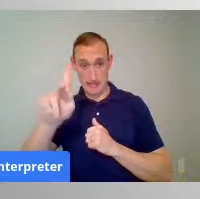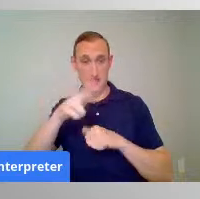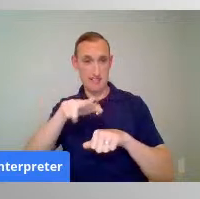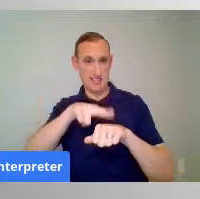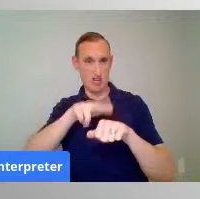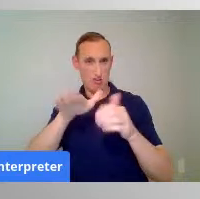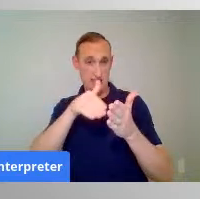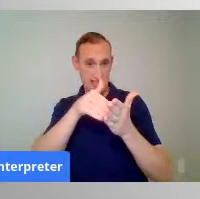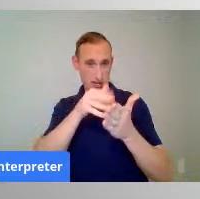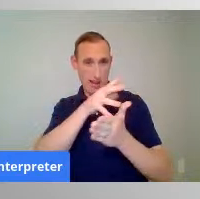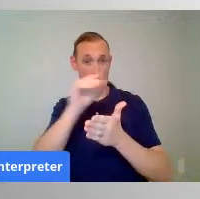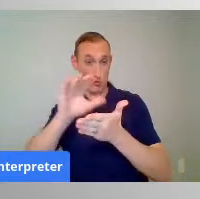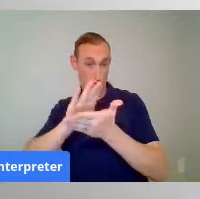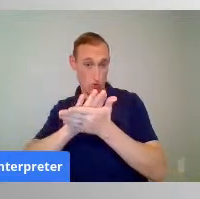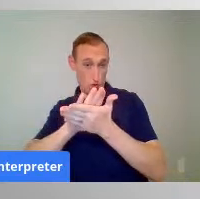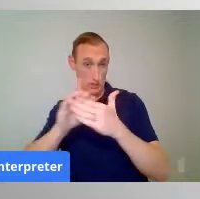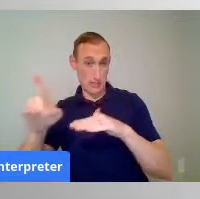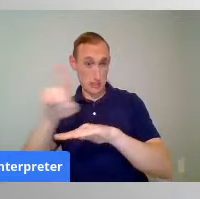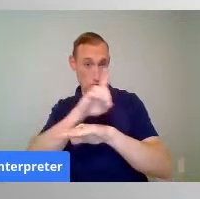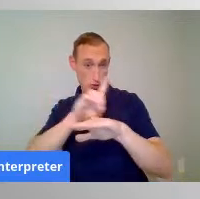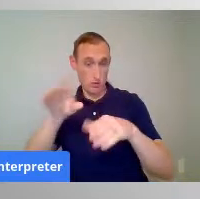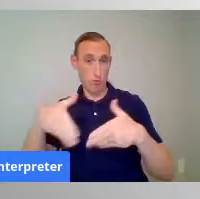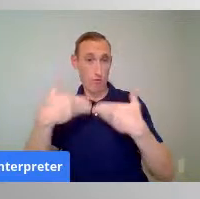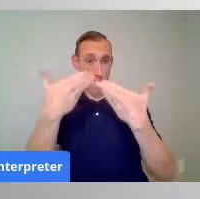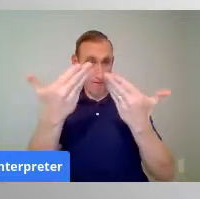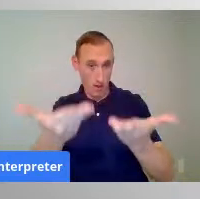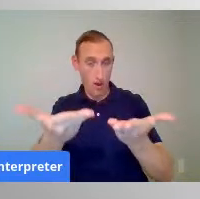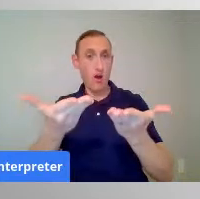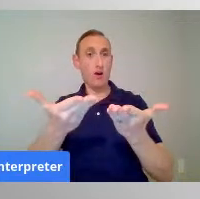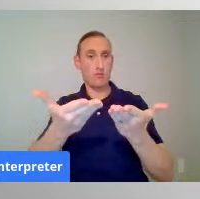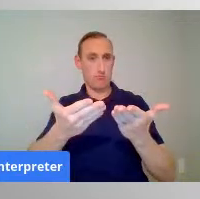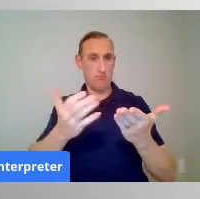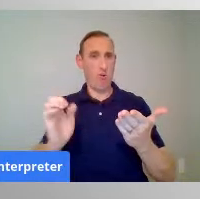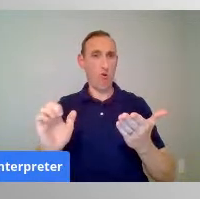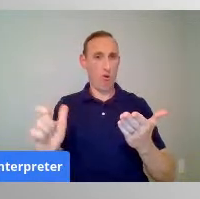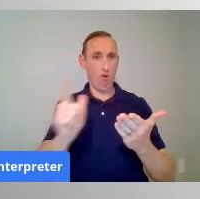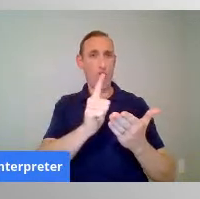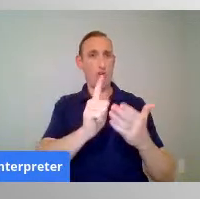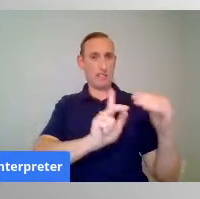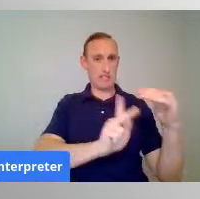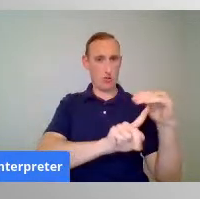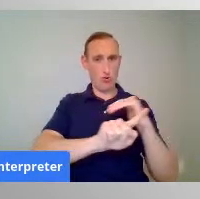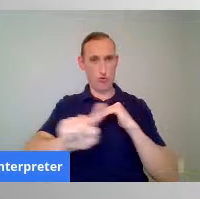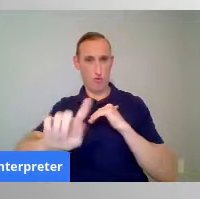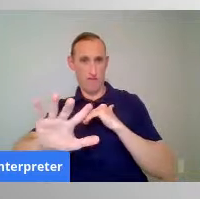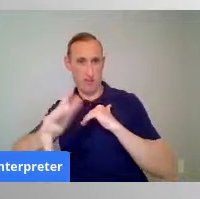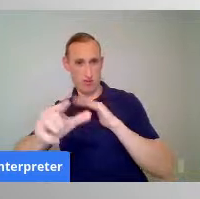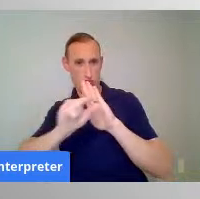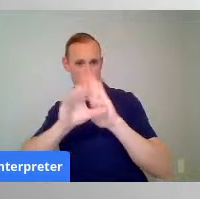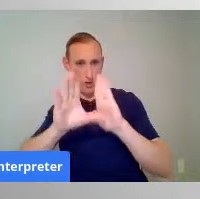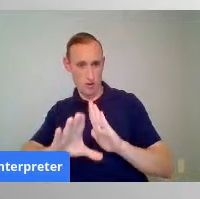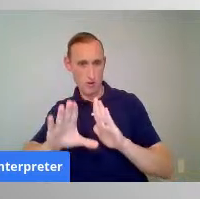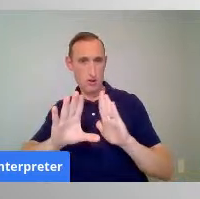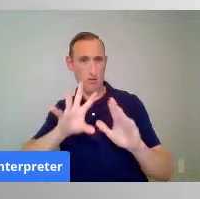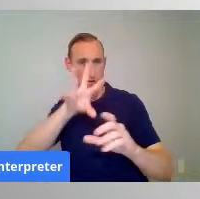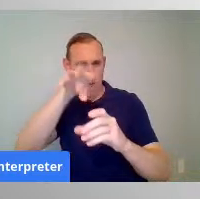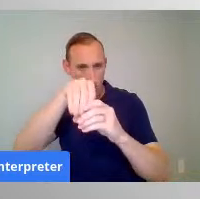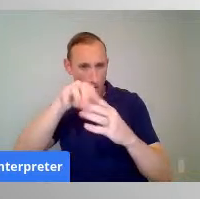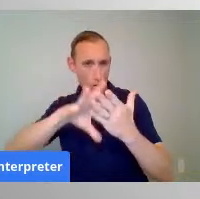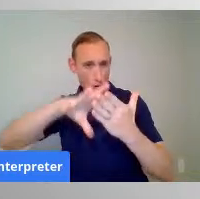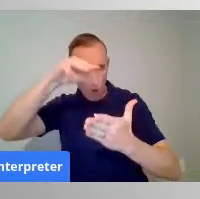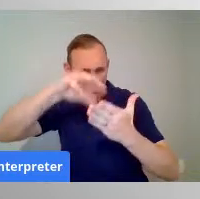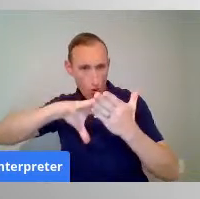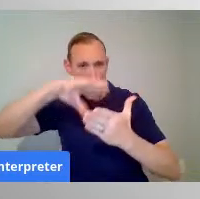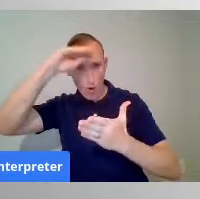that science-based learning for every kindergarten through fifth grader. So our Nature Center staff touches every one